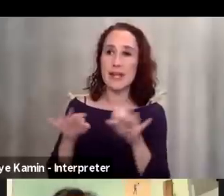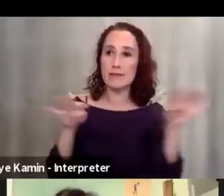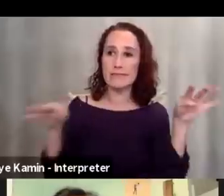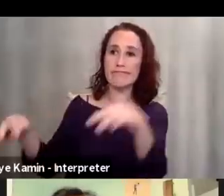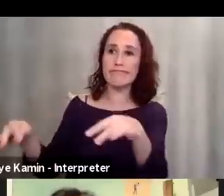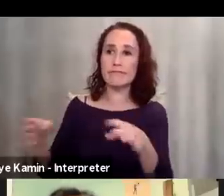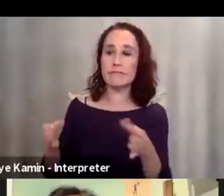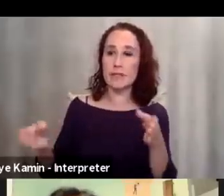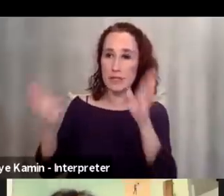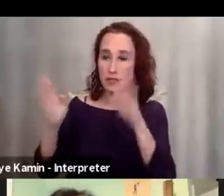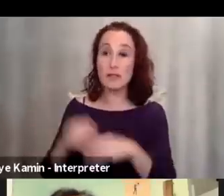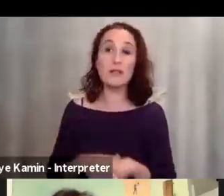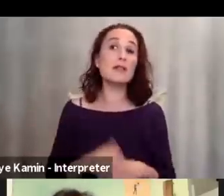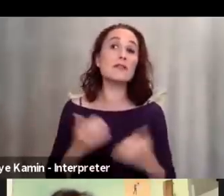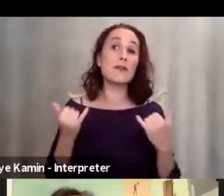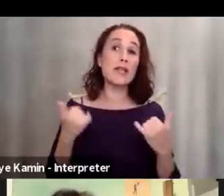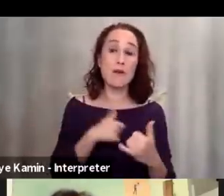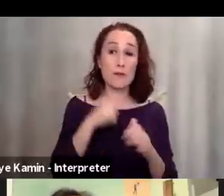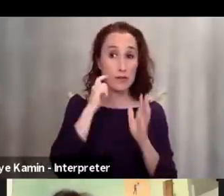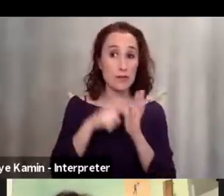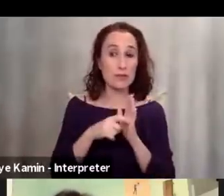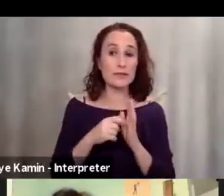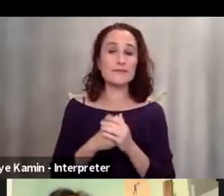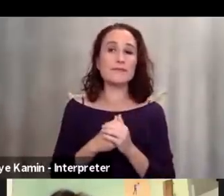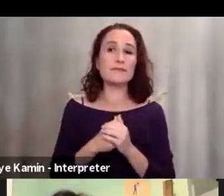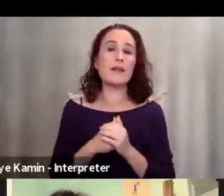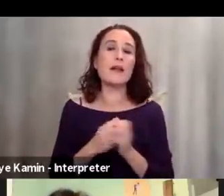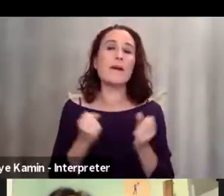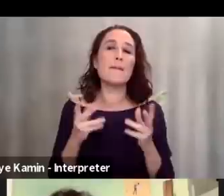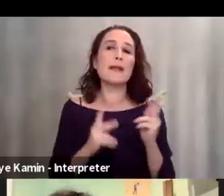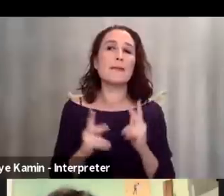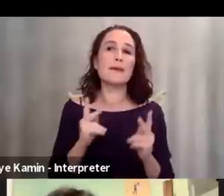think what we're seeing right now is a lot of people who have been